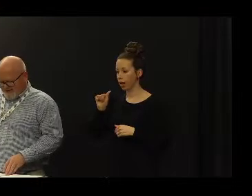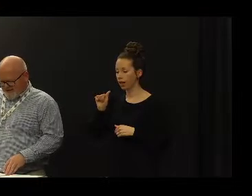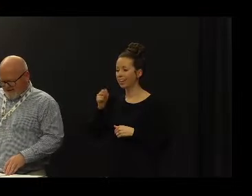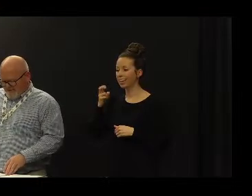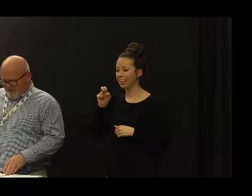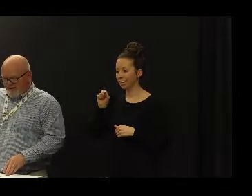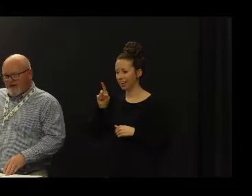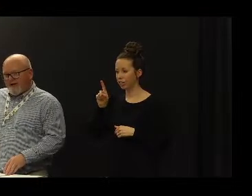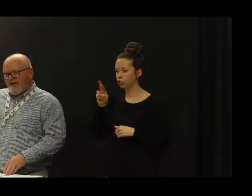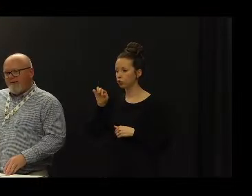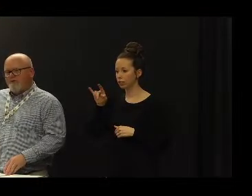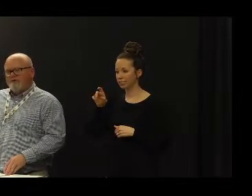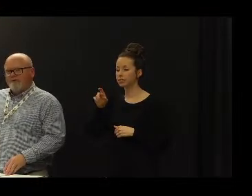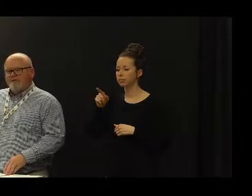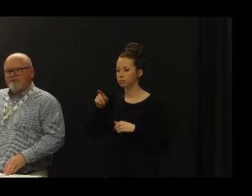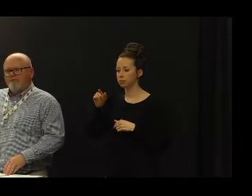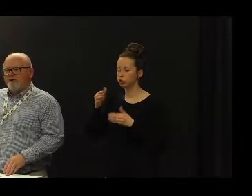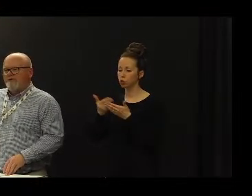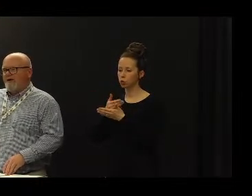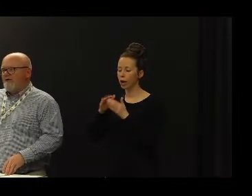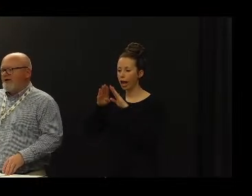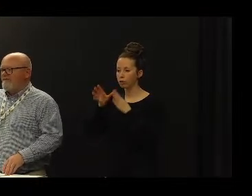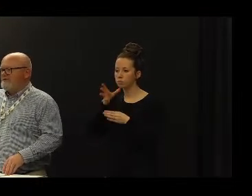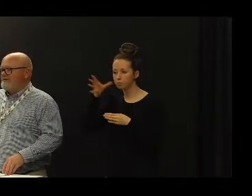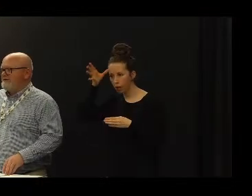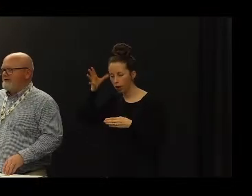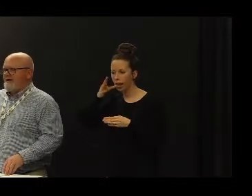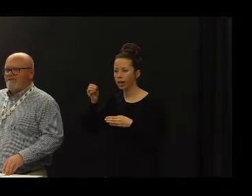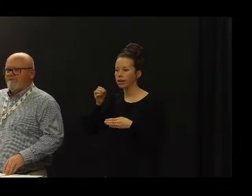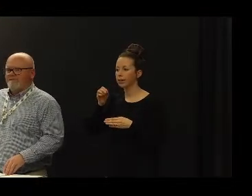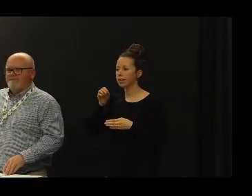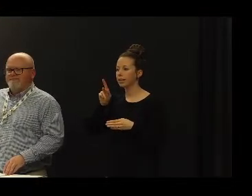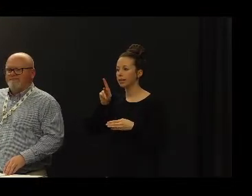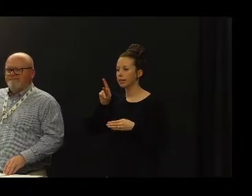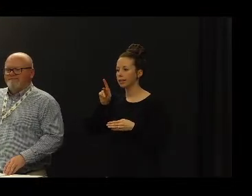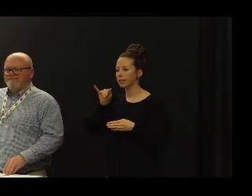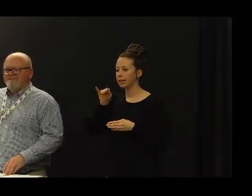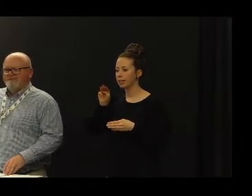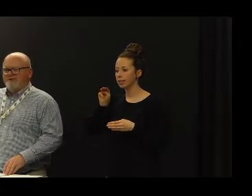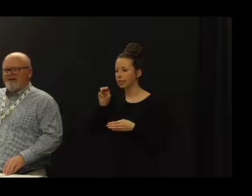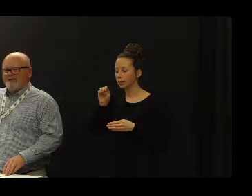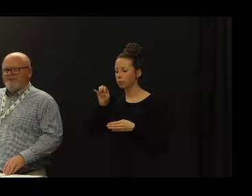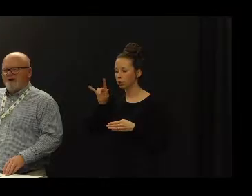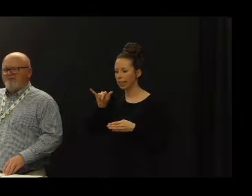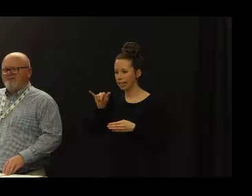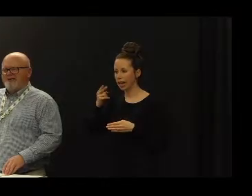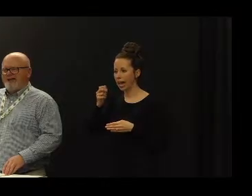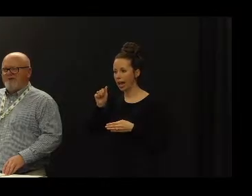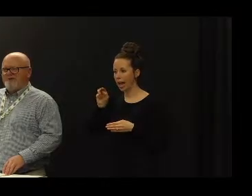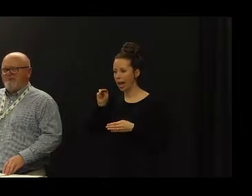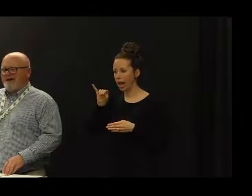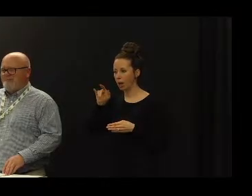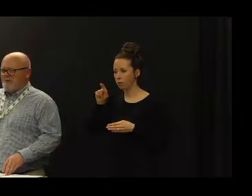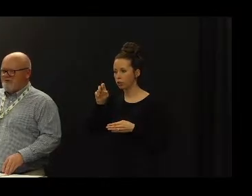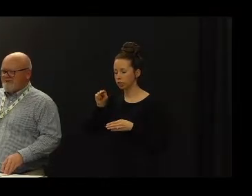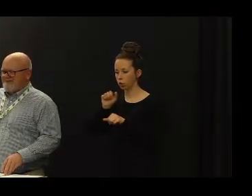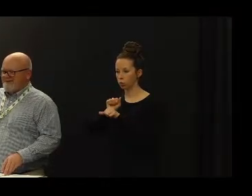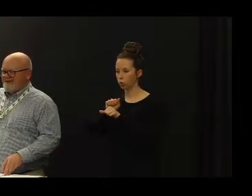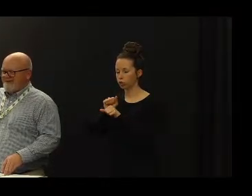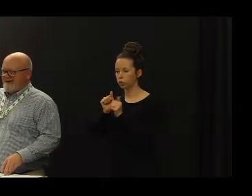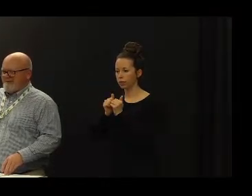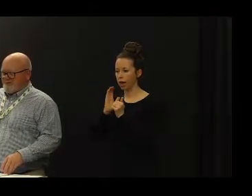and Kimberly Hamilton with our cafeteria staff. So that rounds out my